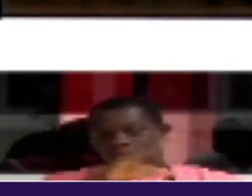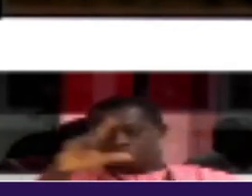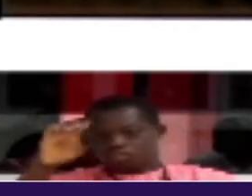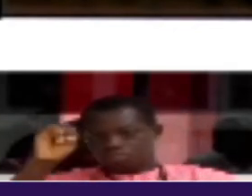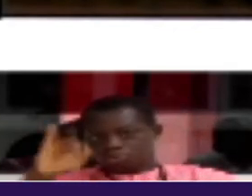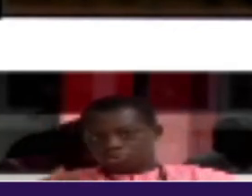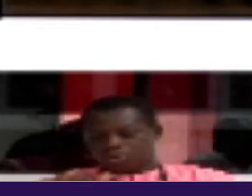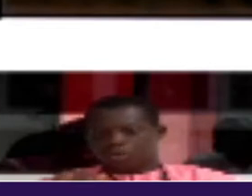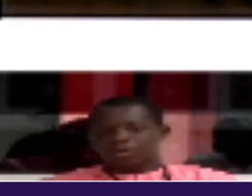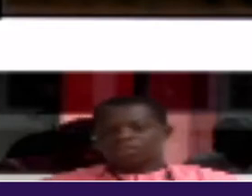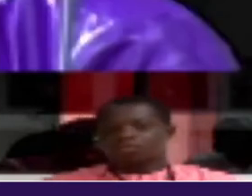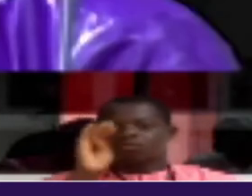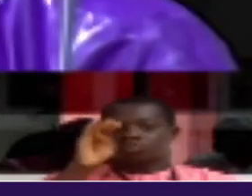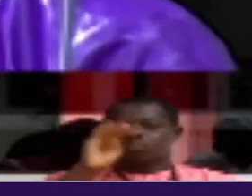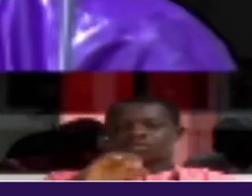nickname, I don't...